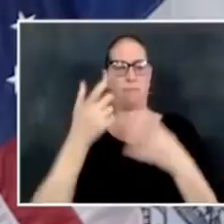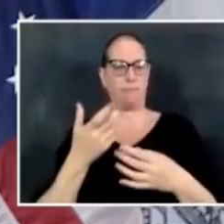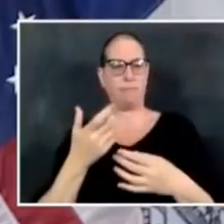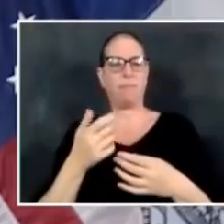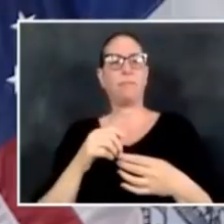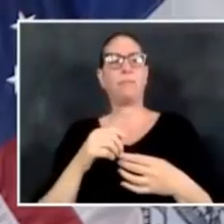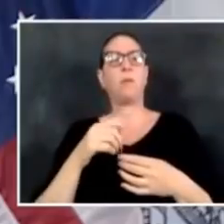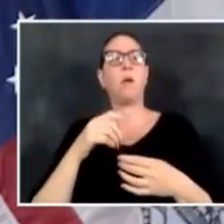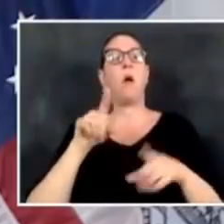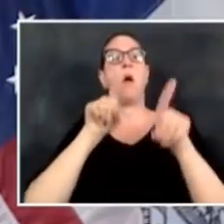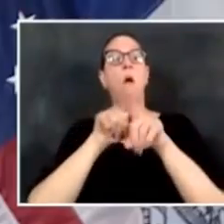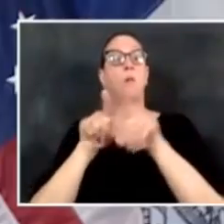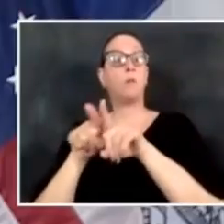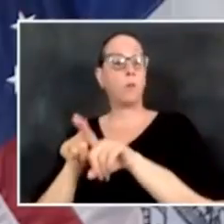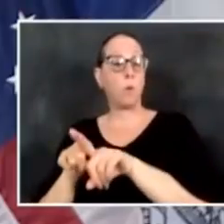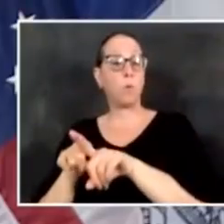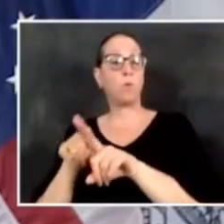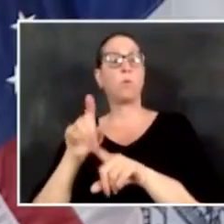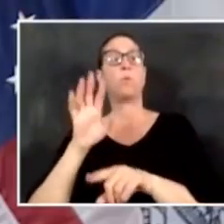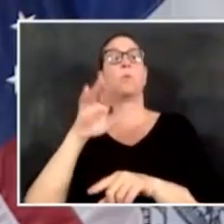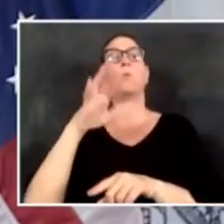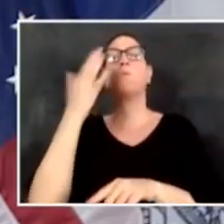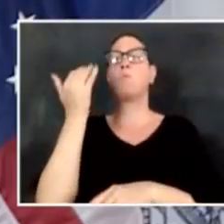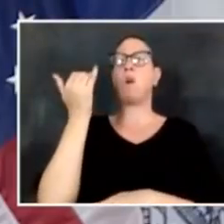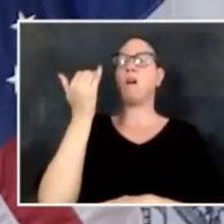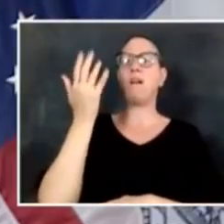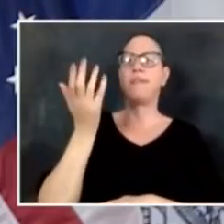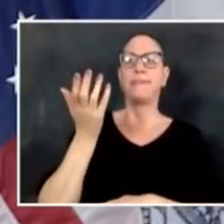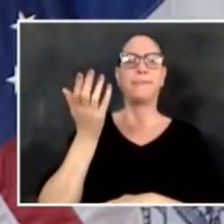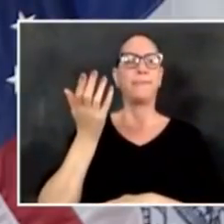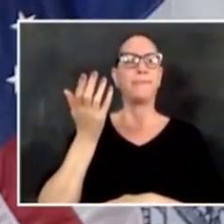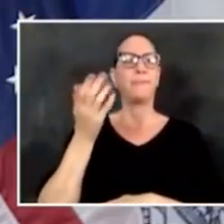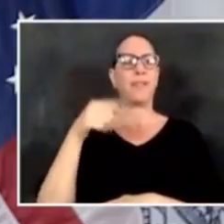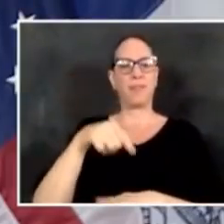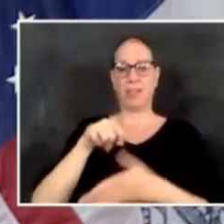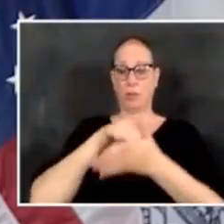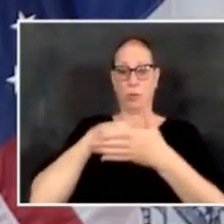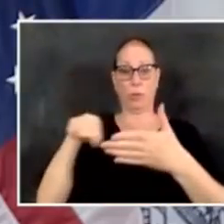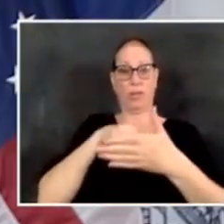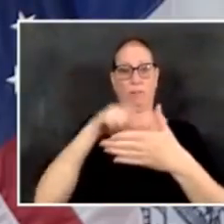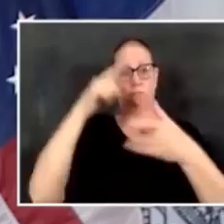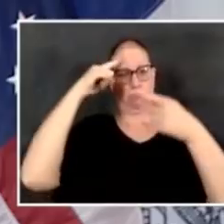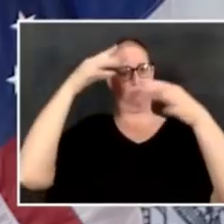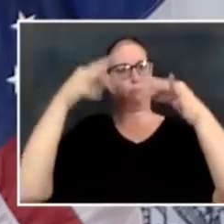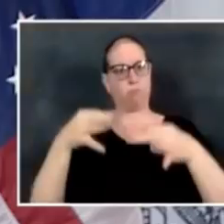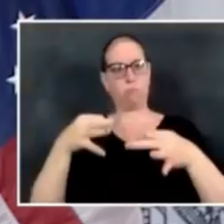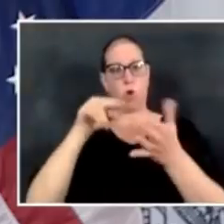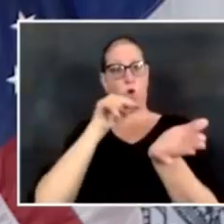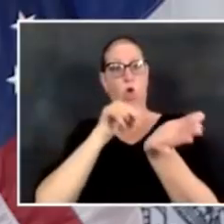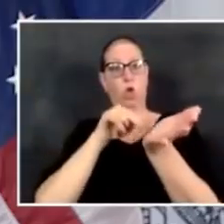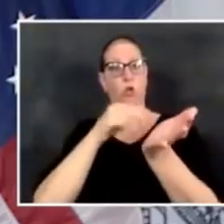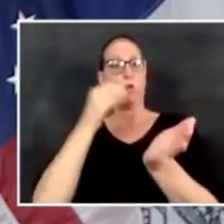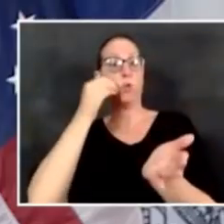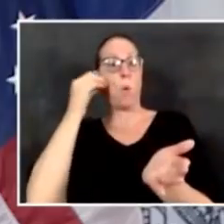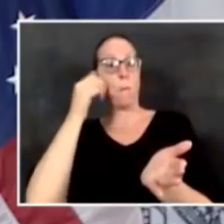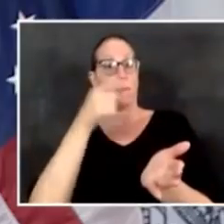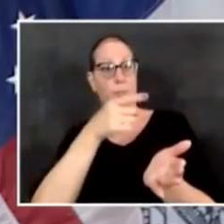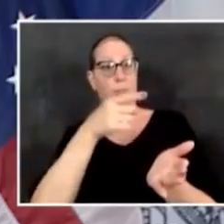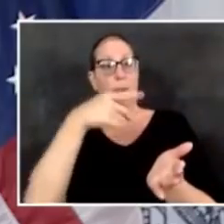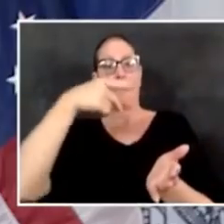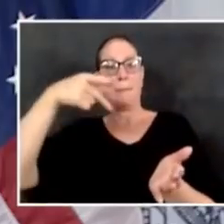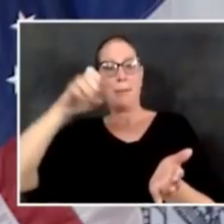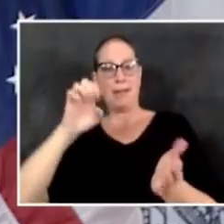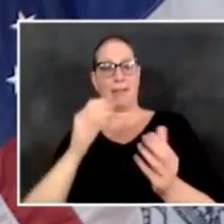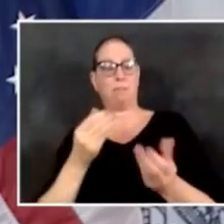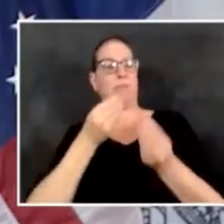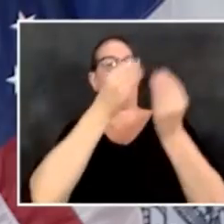distribute PPEs to nursing homes this week, and why that wasn't done earlier. And that's it.